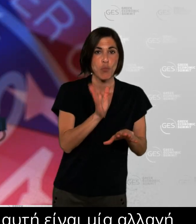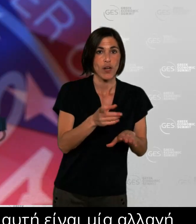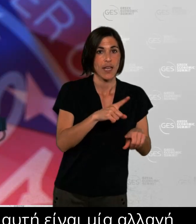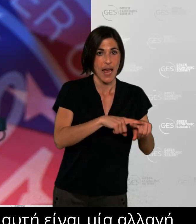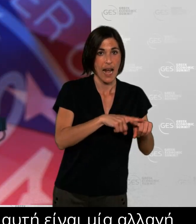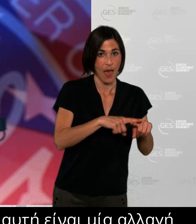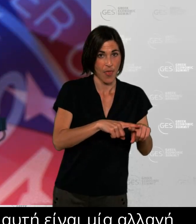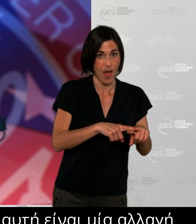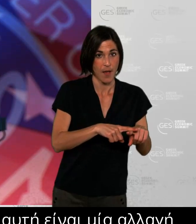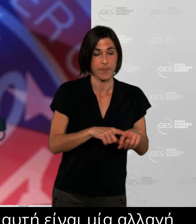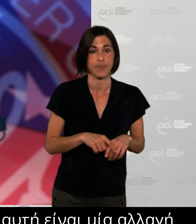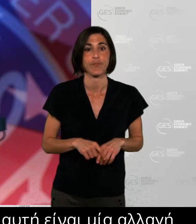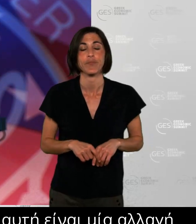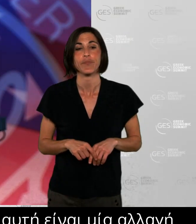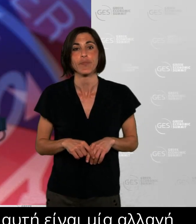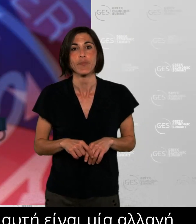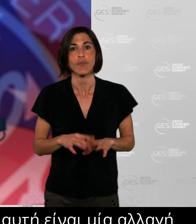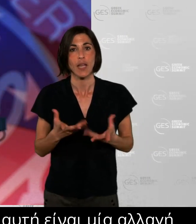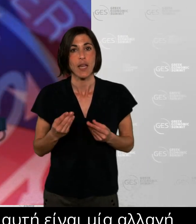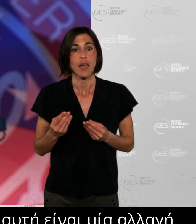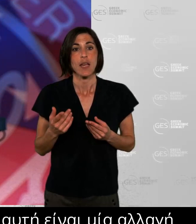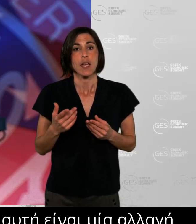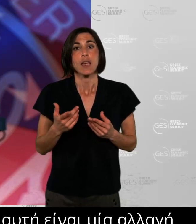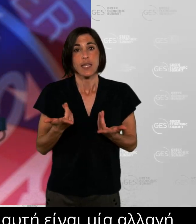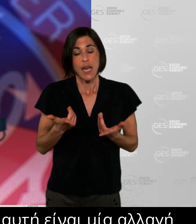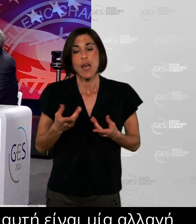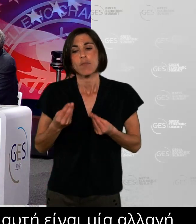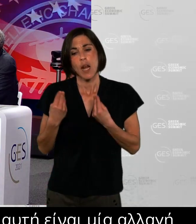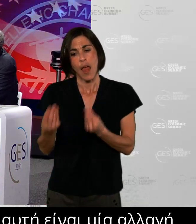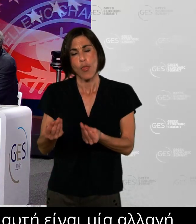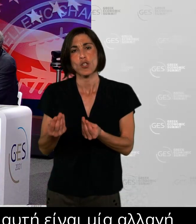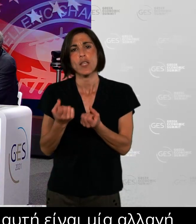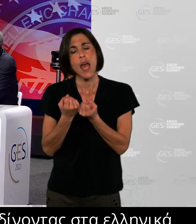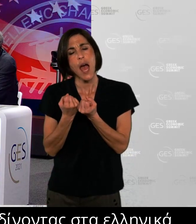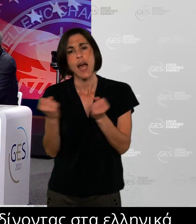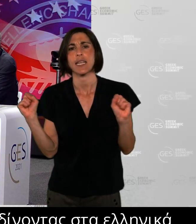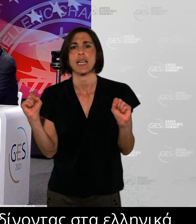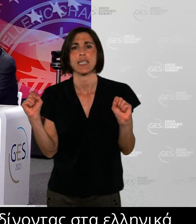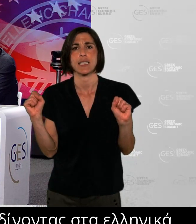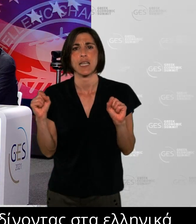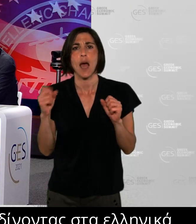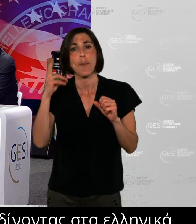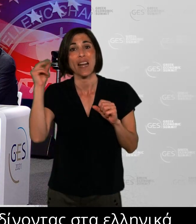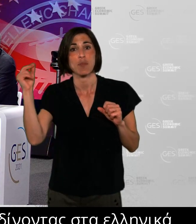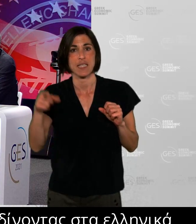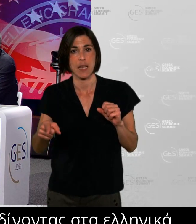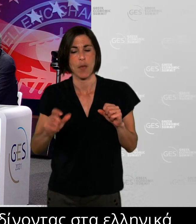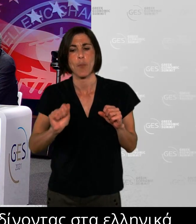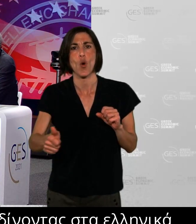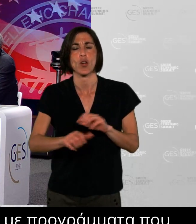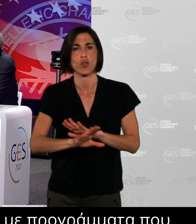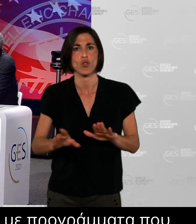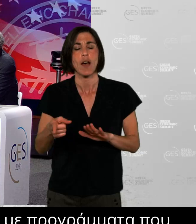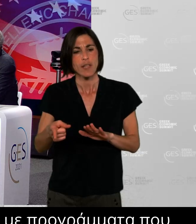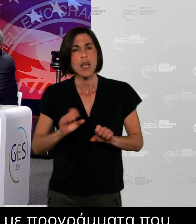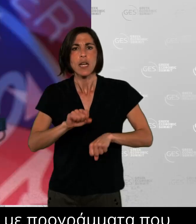autonomy over the programs, more control over the programs that they offer to respond to the student interest that would be there. A